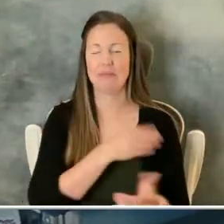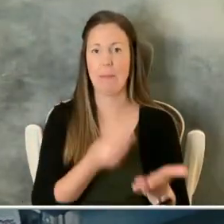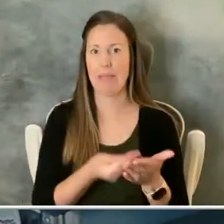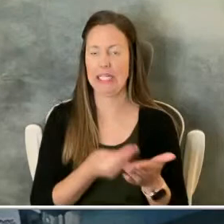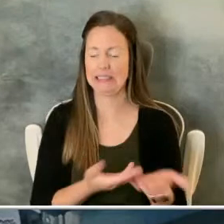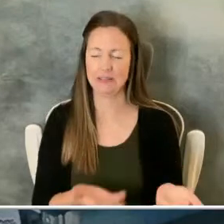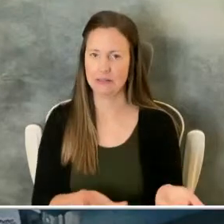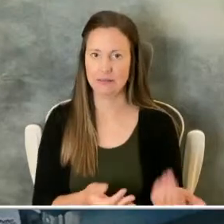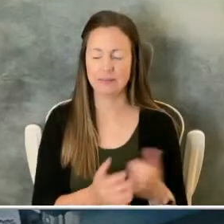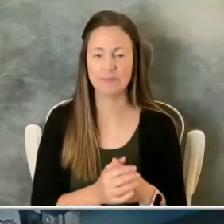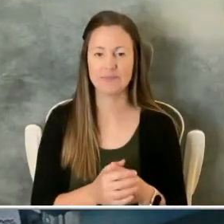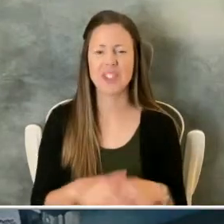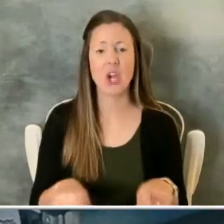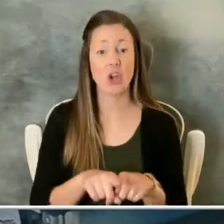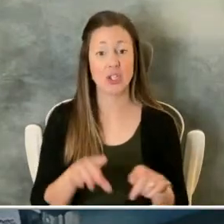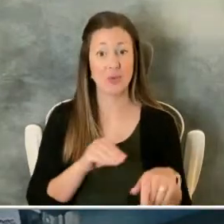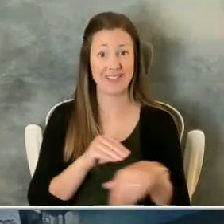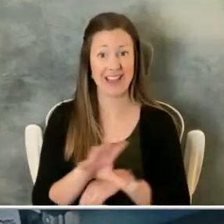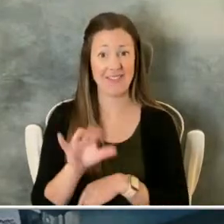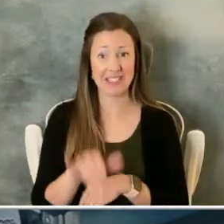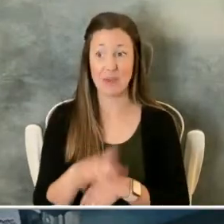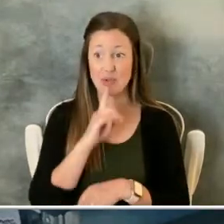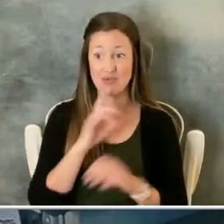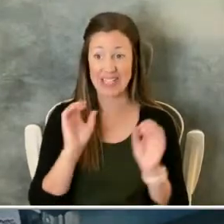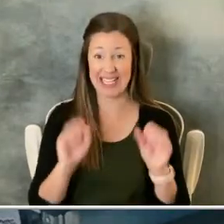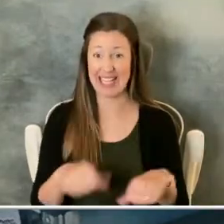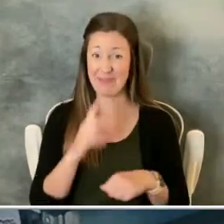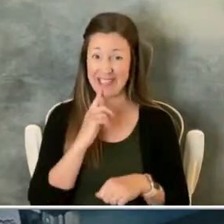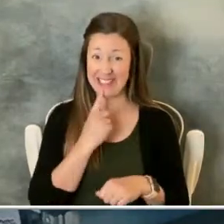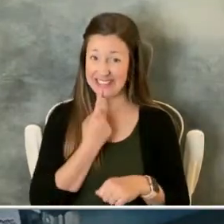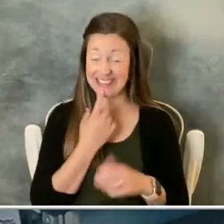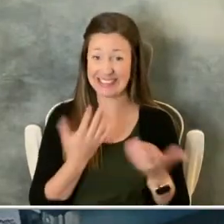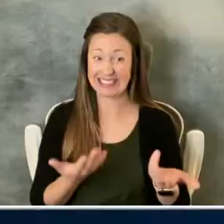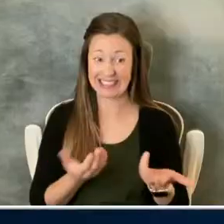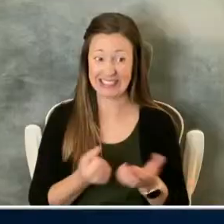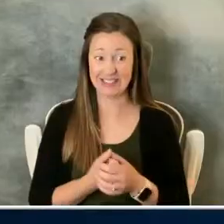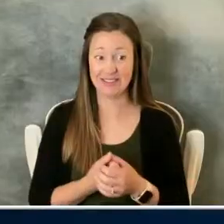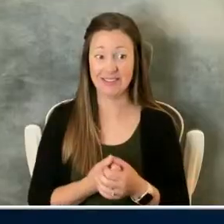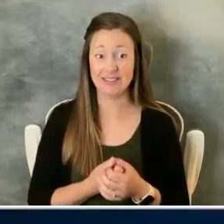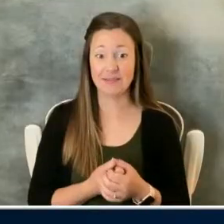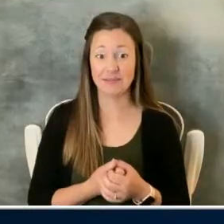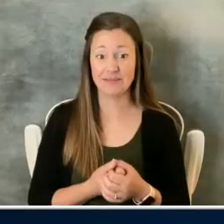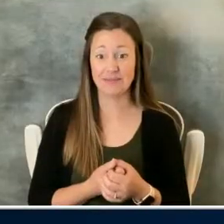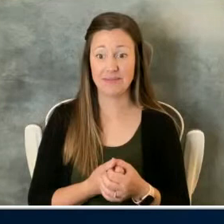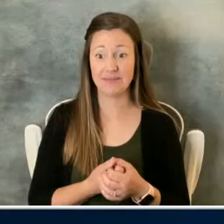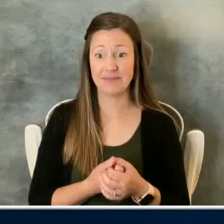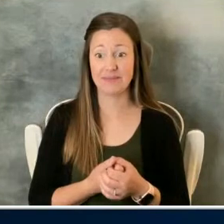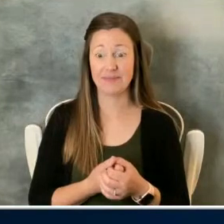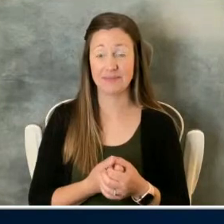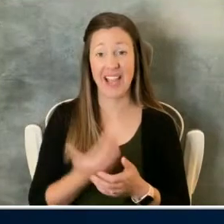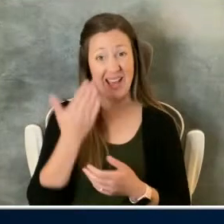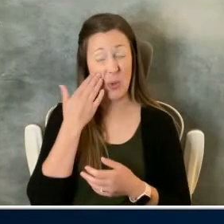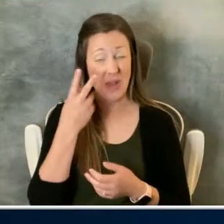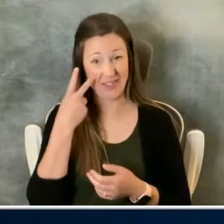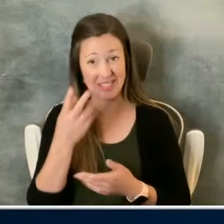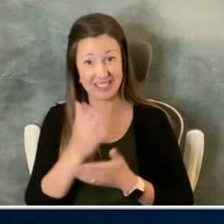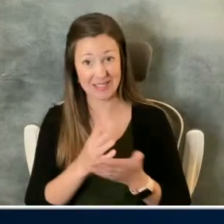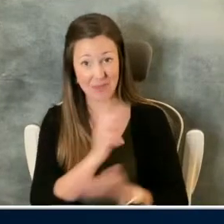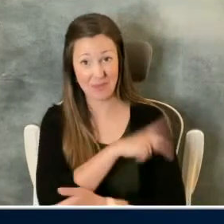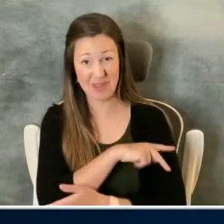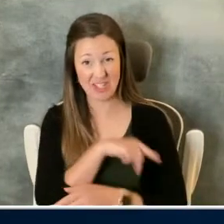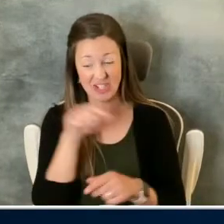of these can be very significant. And I mean, I know you've treated, I know I've treated patients who have taken these special remedies, internet